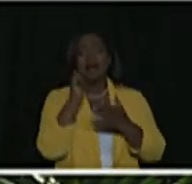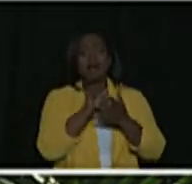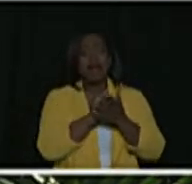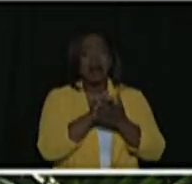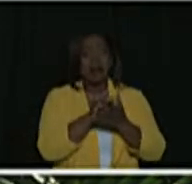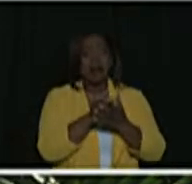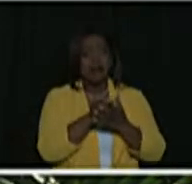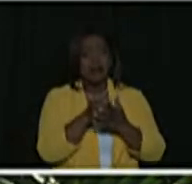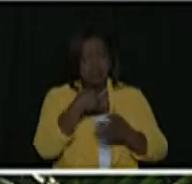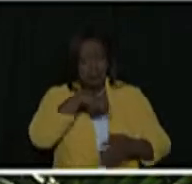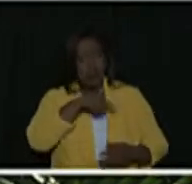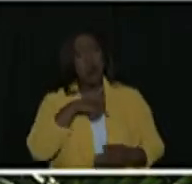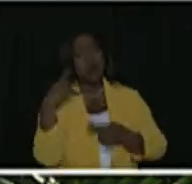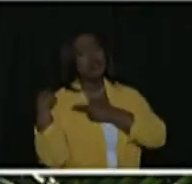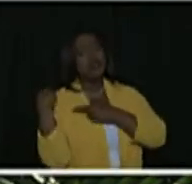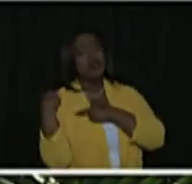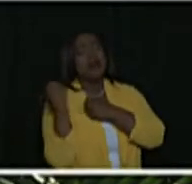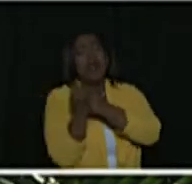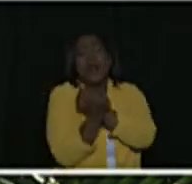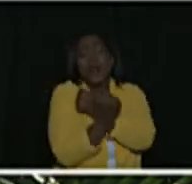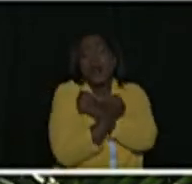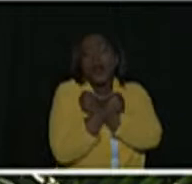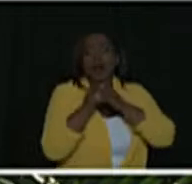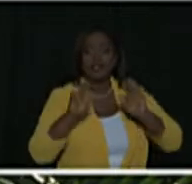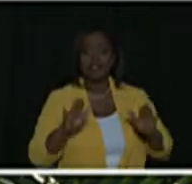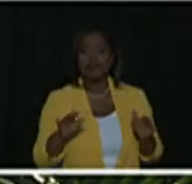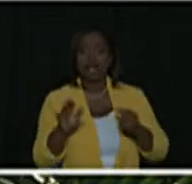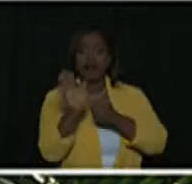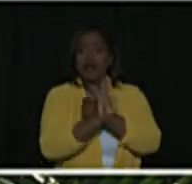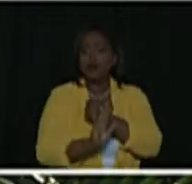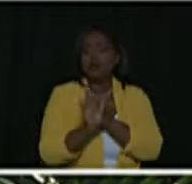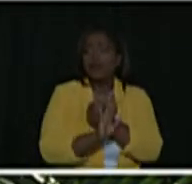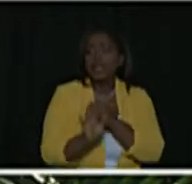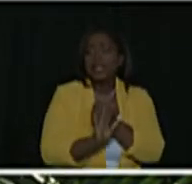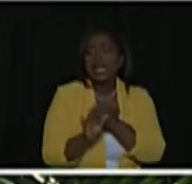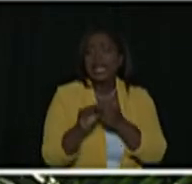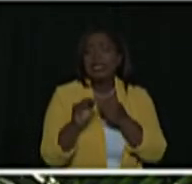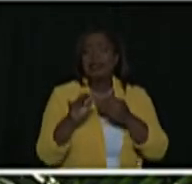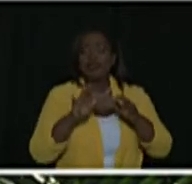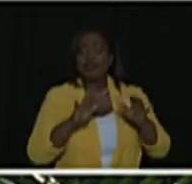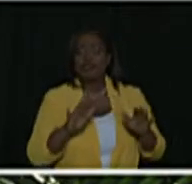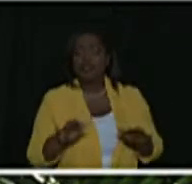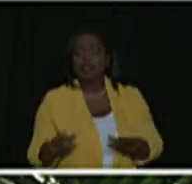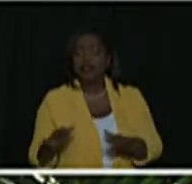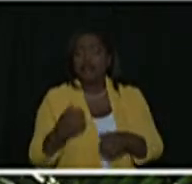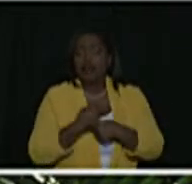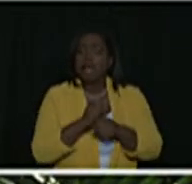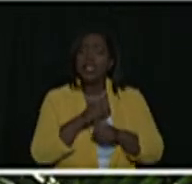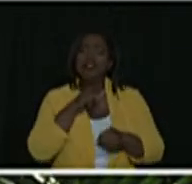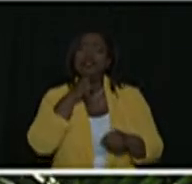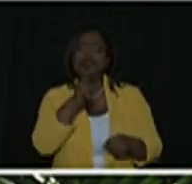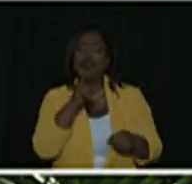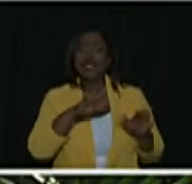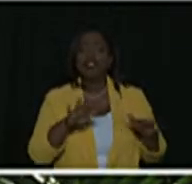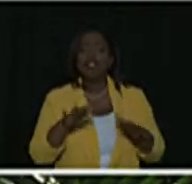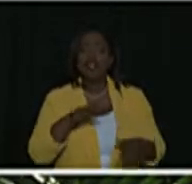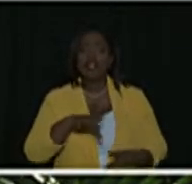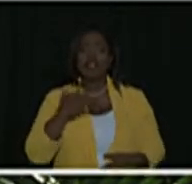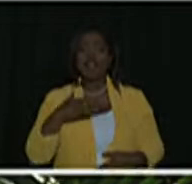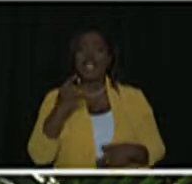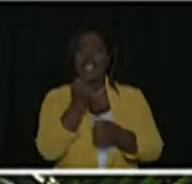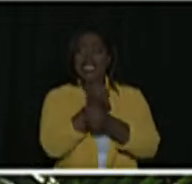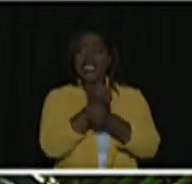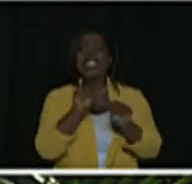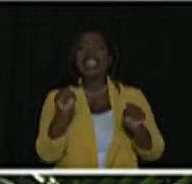children. It is our responsibility to protect them and ensure their safety. When we speak of the old adage, it takes